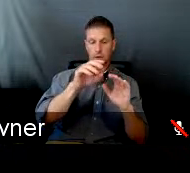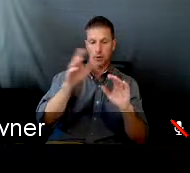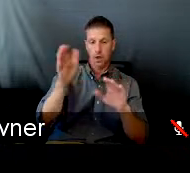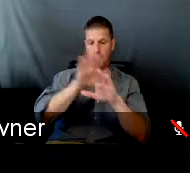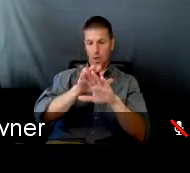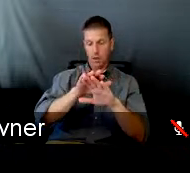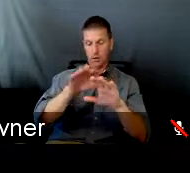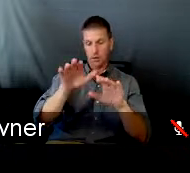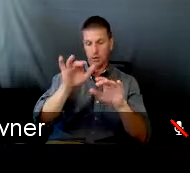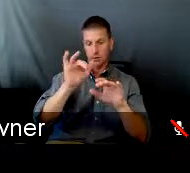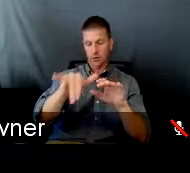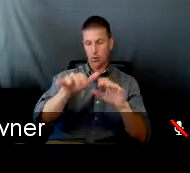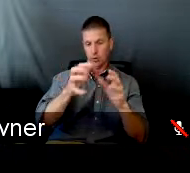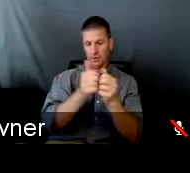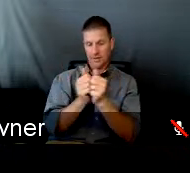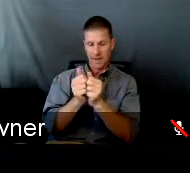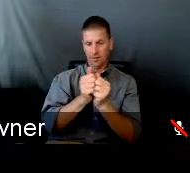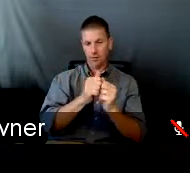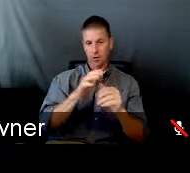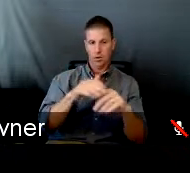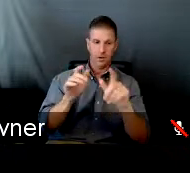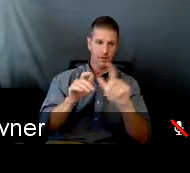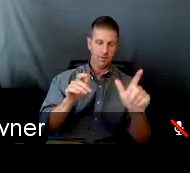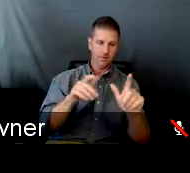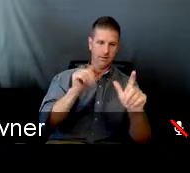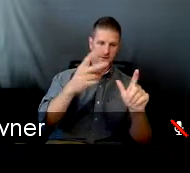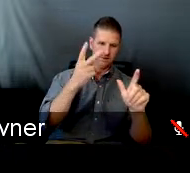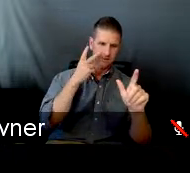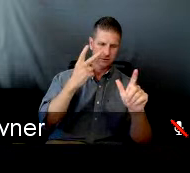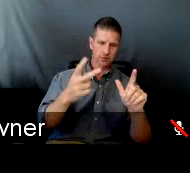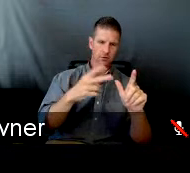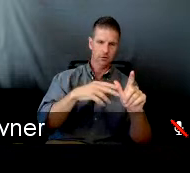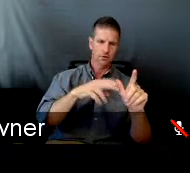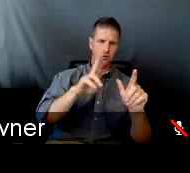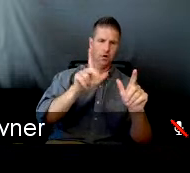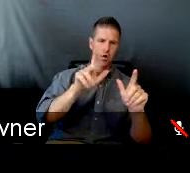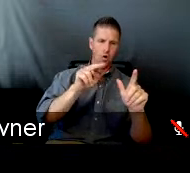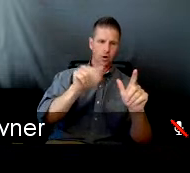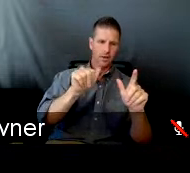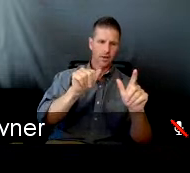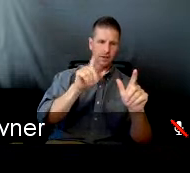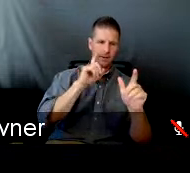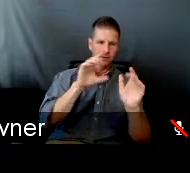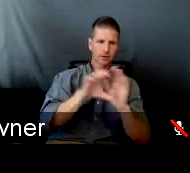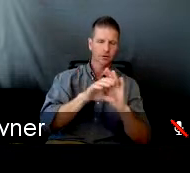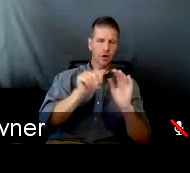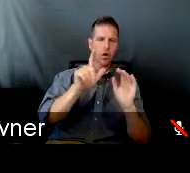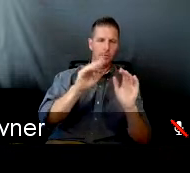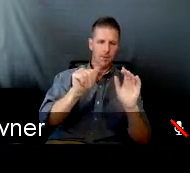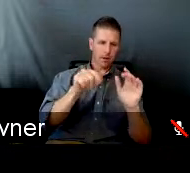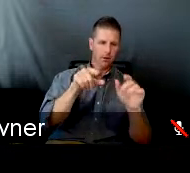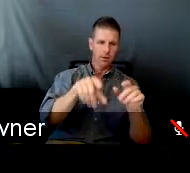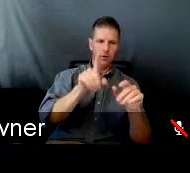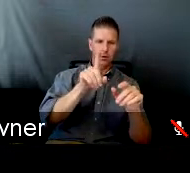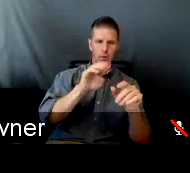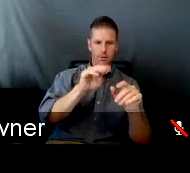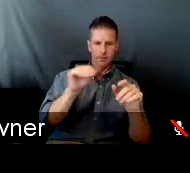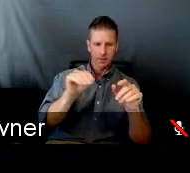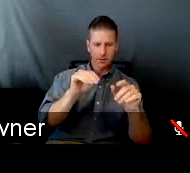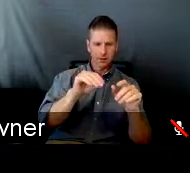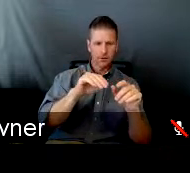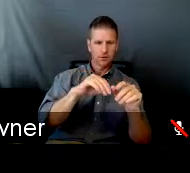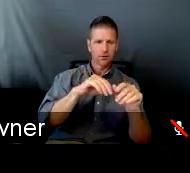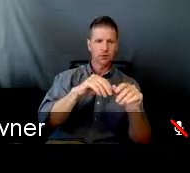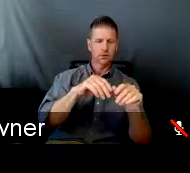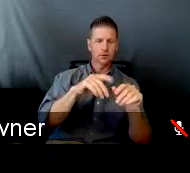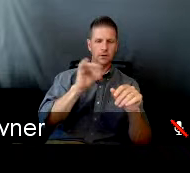images together. So on the left-hand side, you can see the ALMA image. This is the millimeter wavelength image,